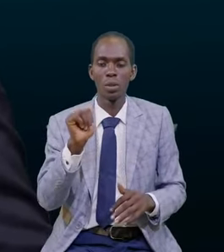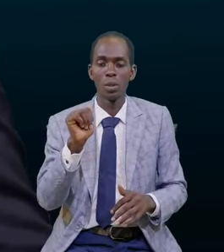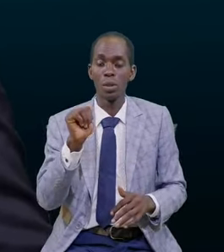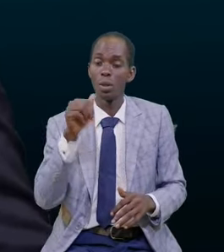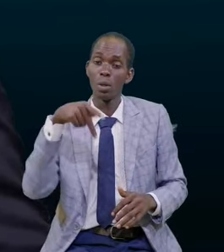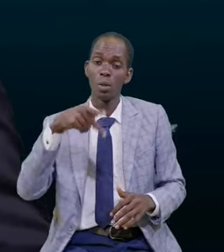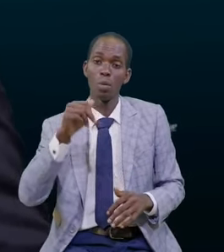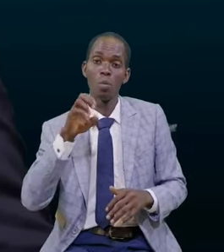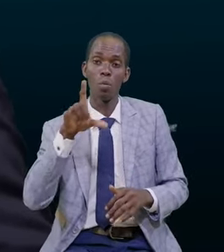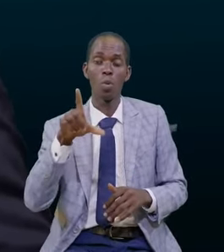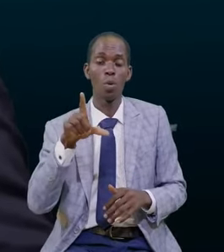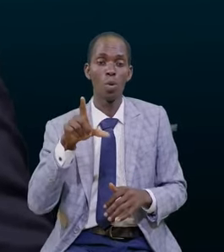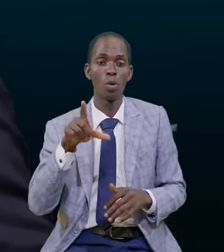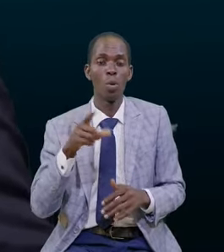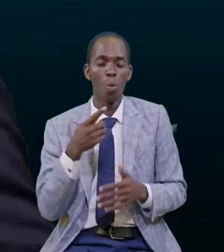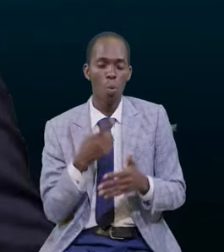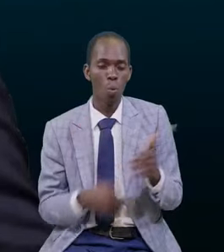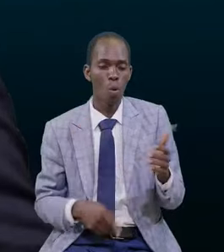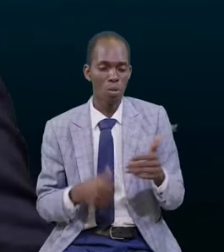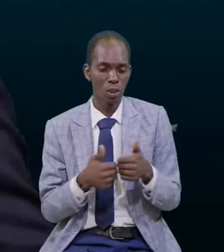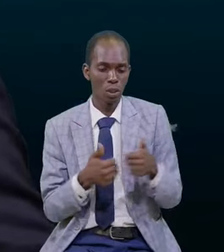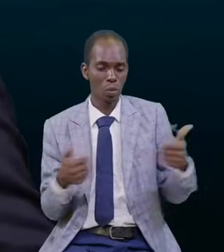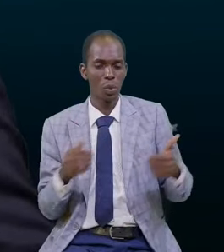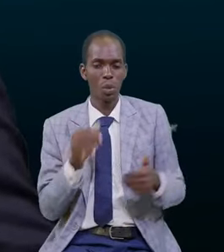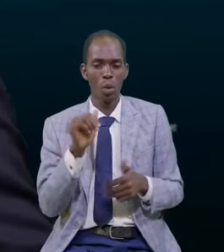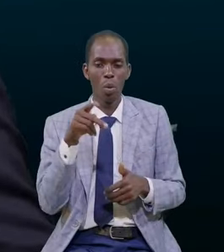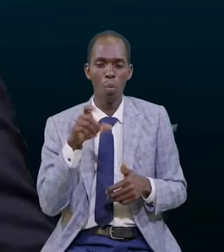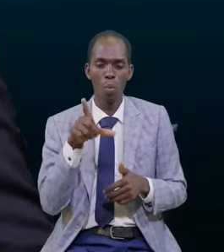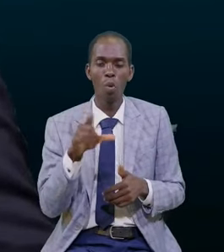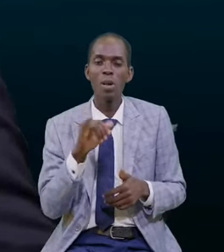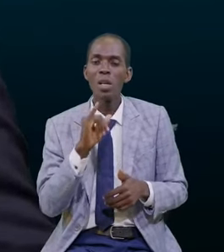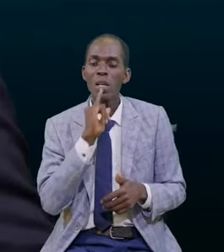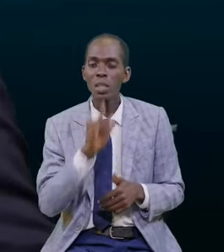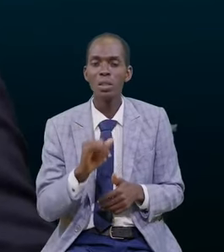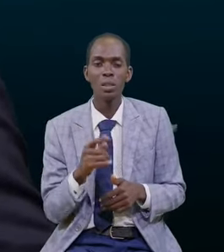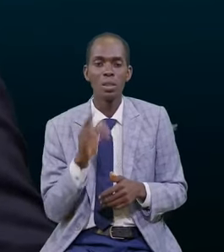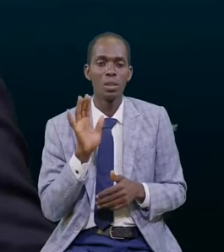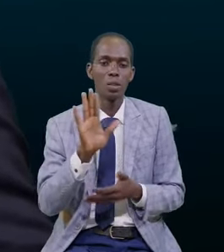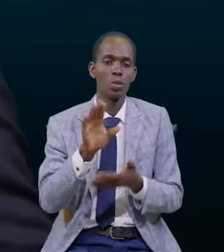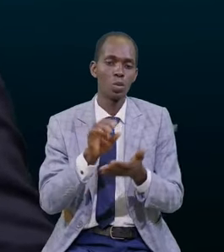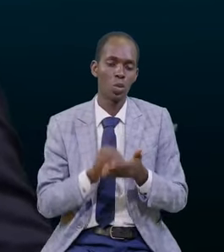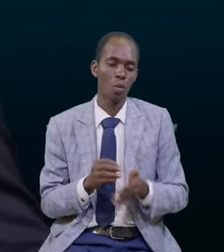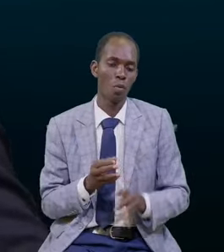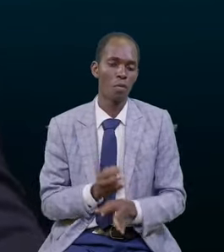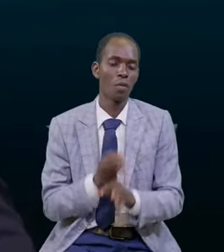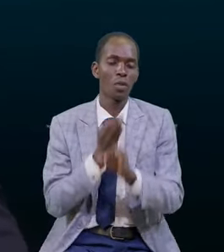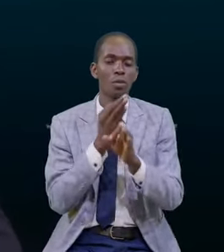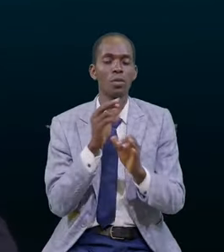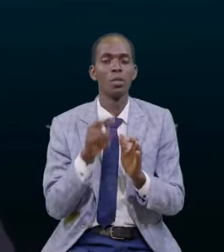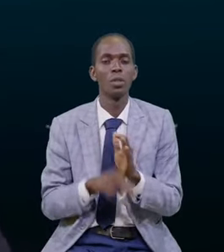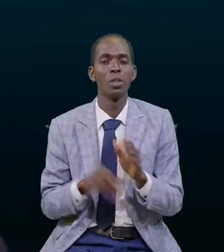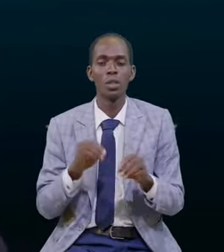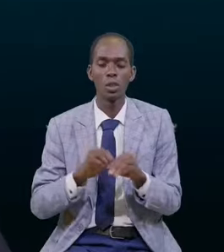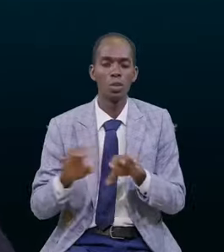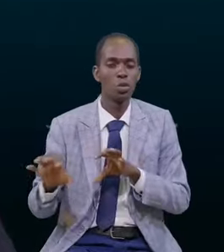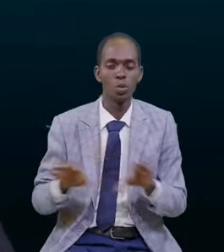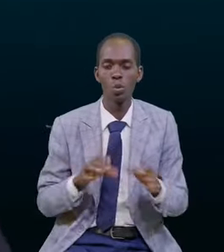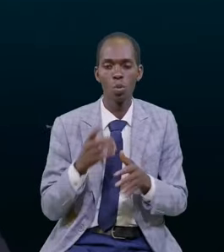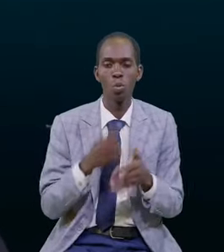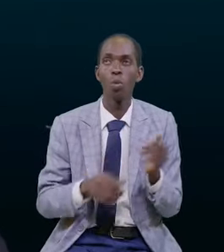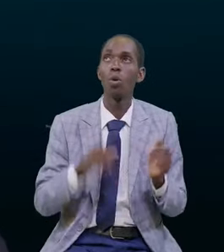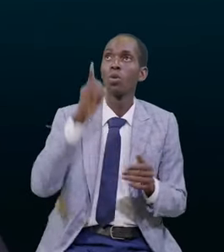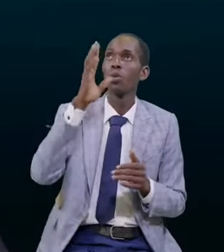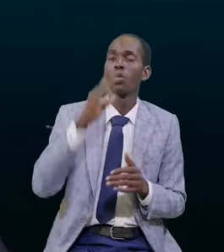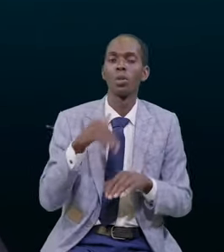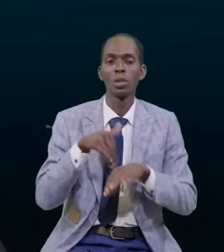is his faithfulness to everything that God wanted him to do whereupon oh King agria I was not disobedient that's